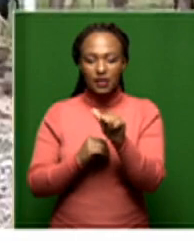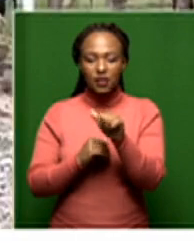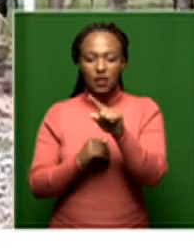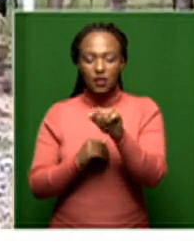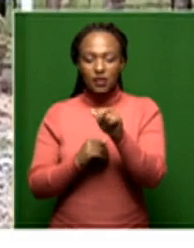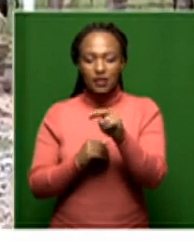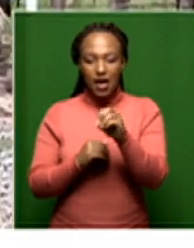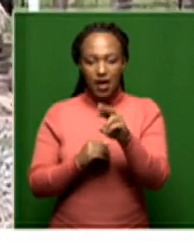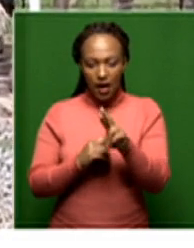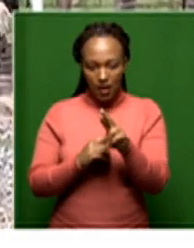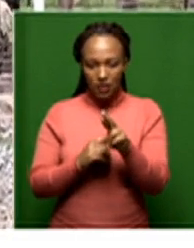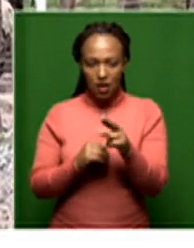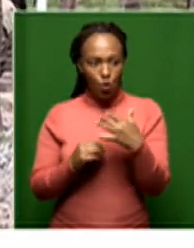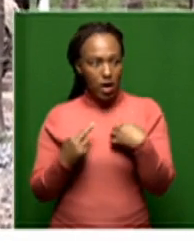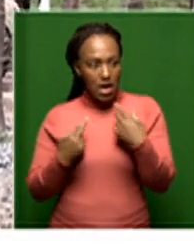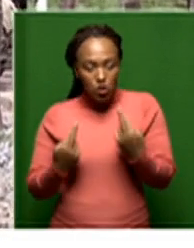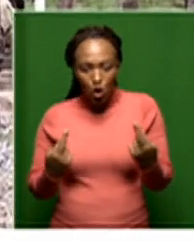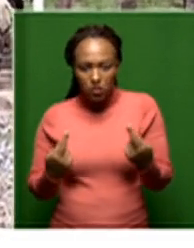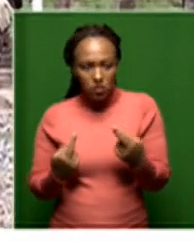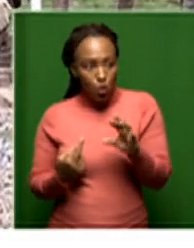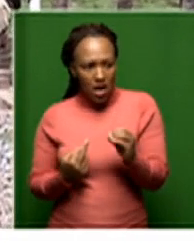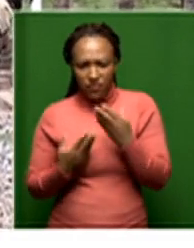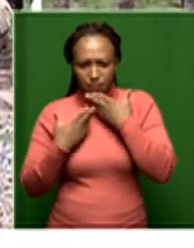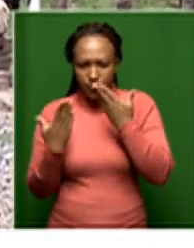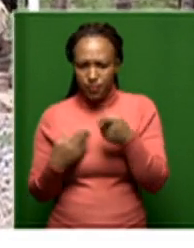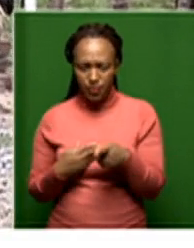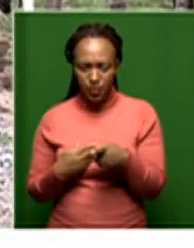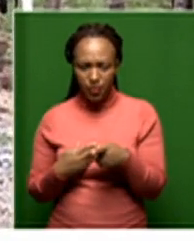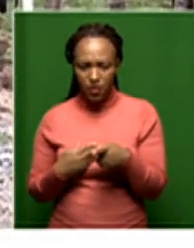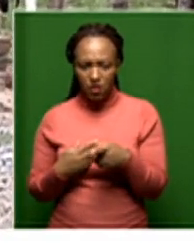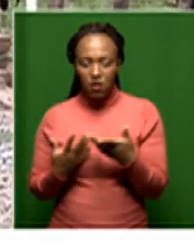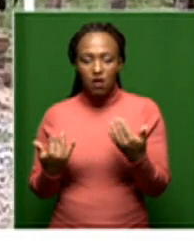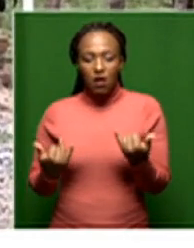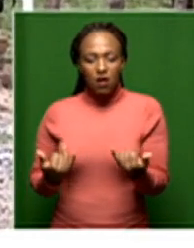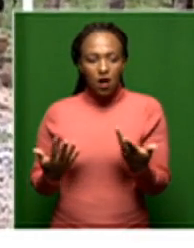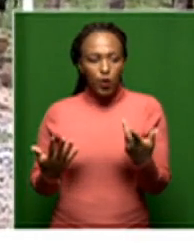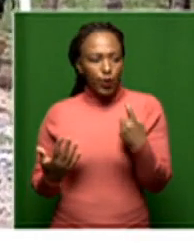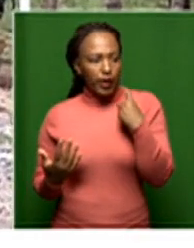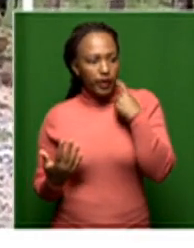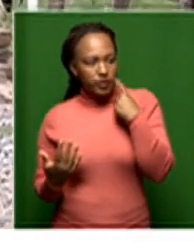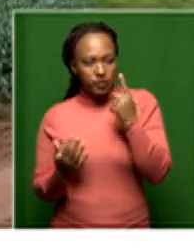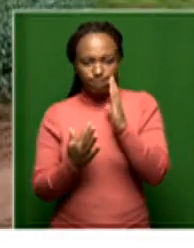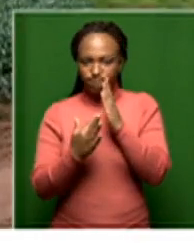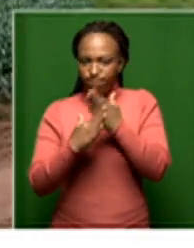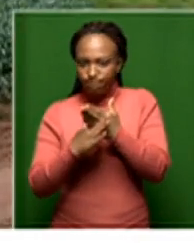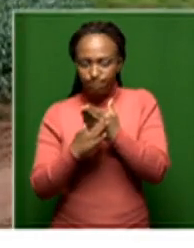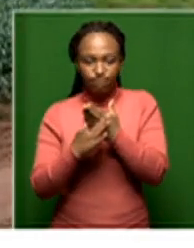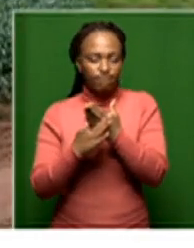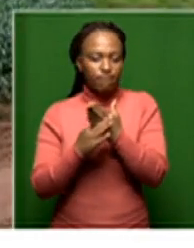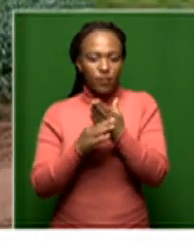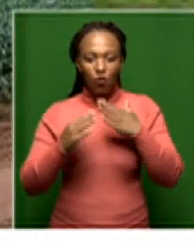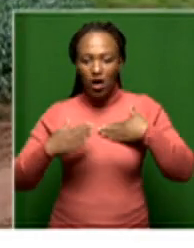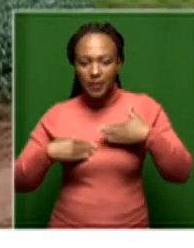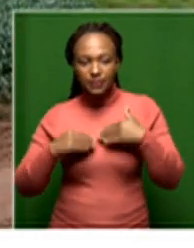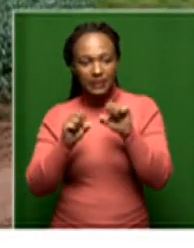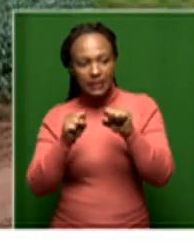of us simply do not have those resources. And so we do not have an easy, accessible administrative